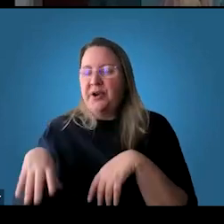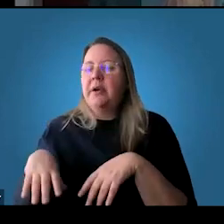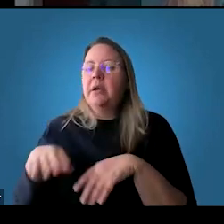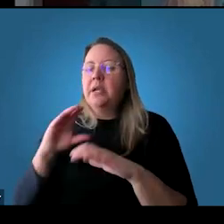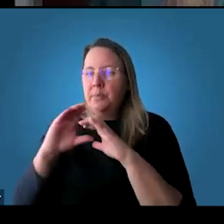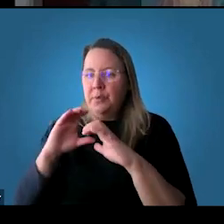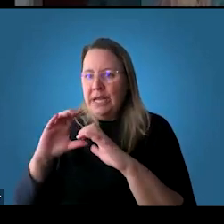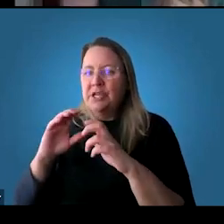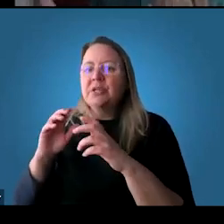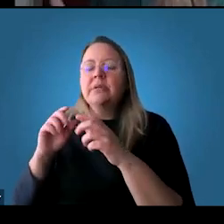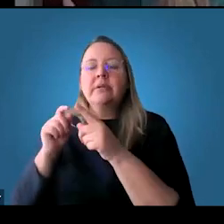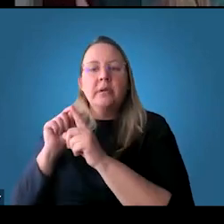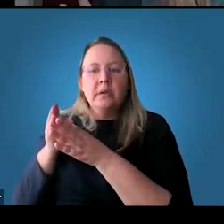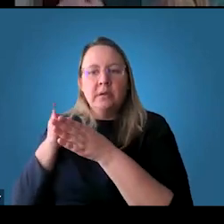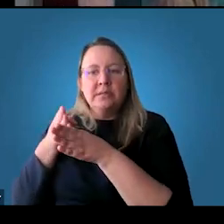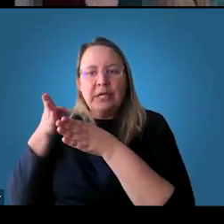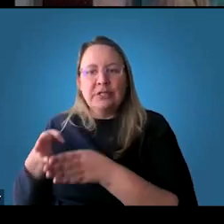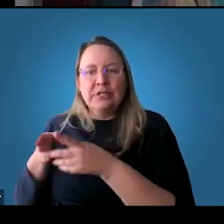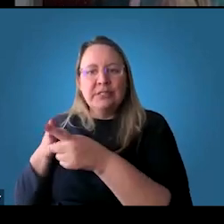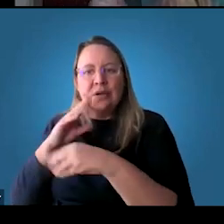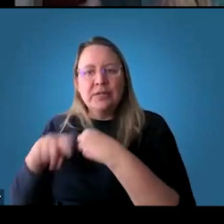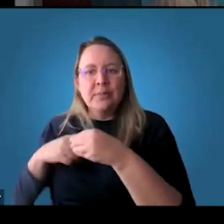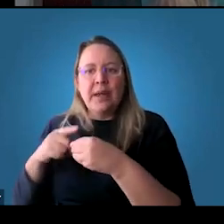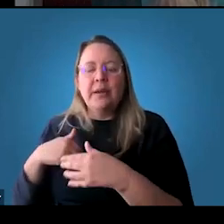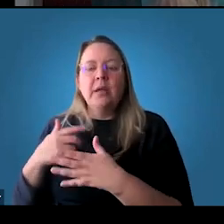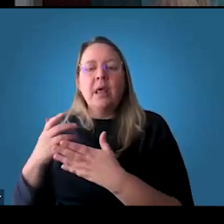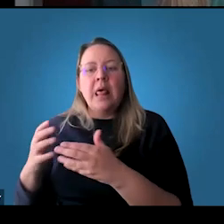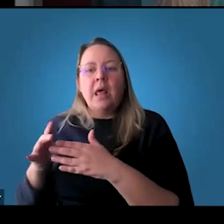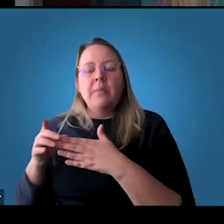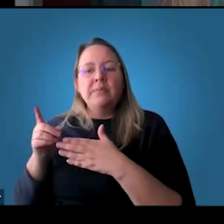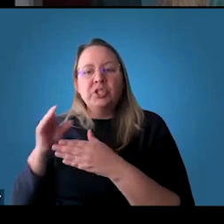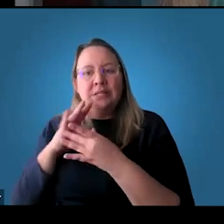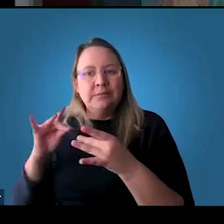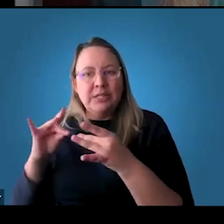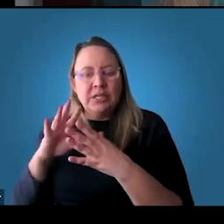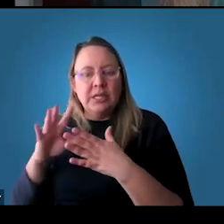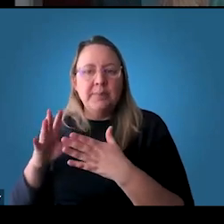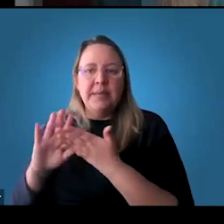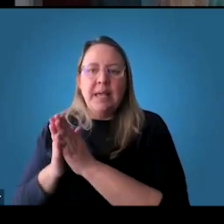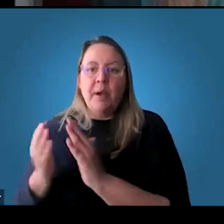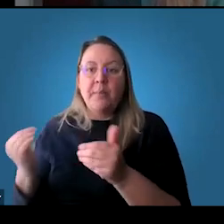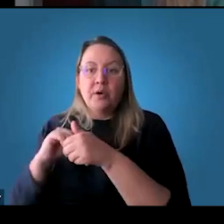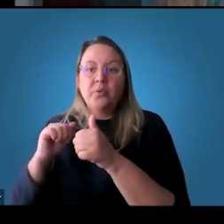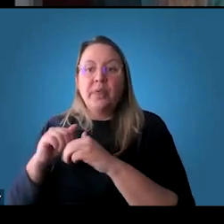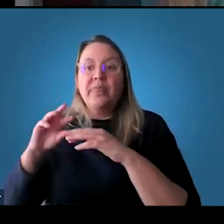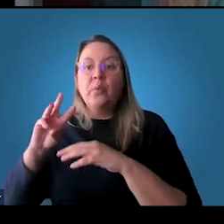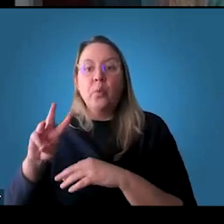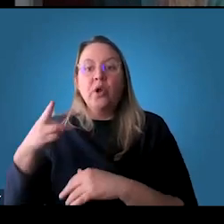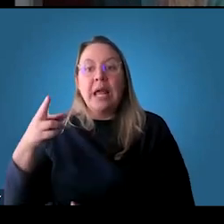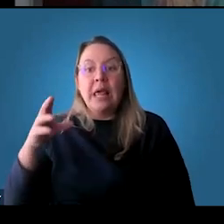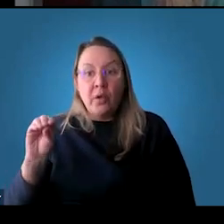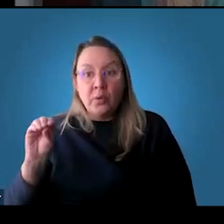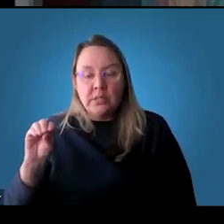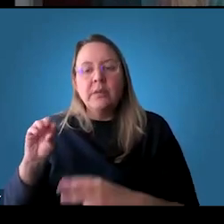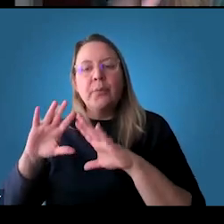strong media coverage of one of their initiatives led to a partnership with the World Health Organization. So here we've